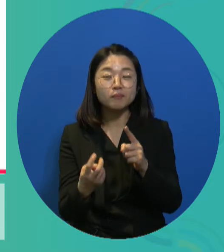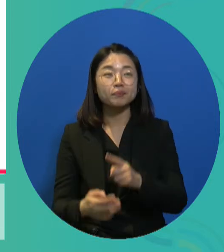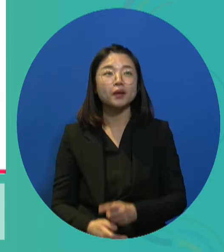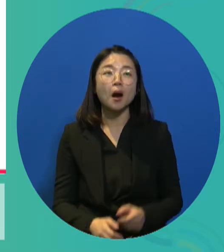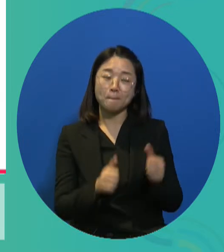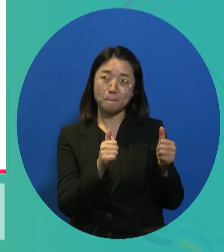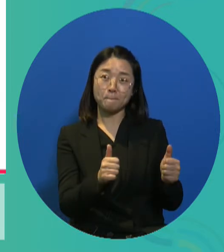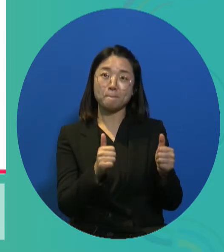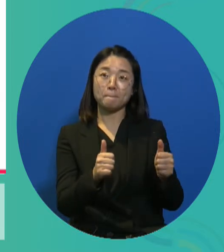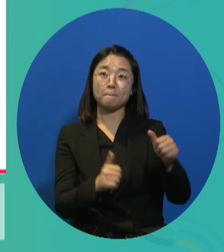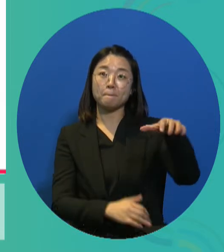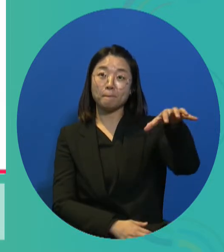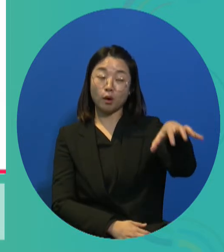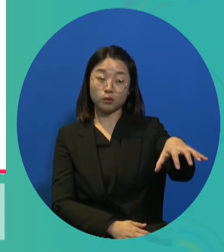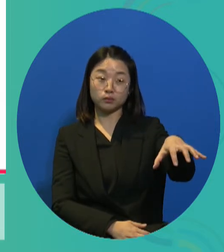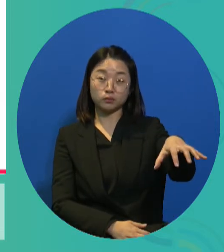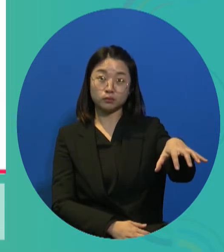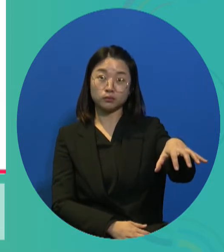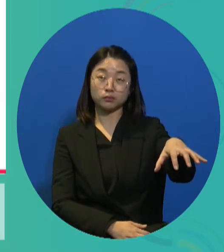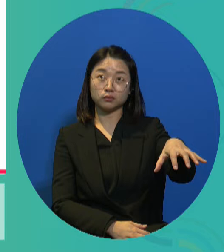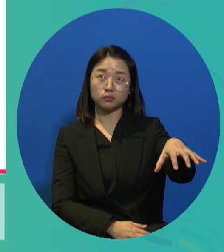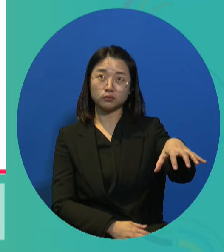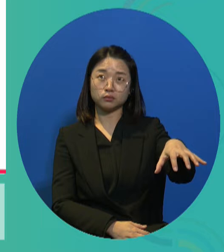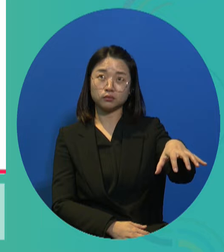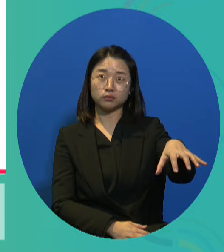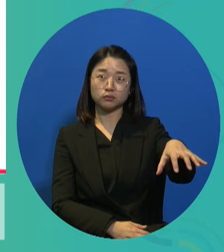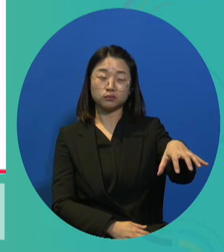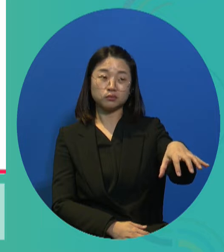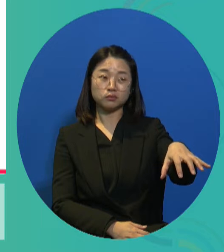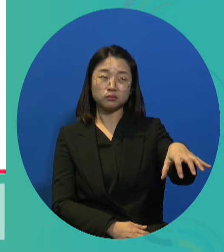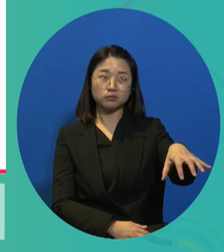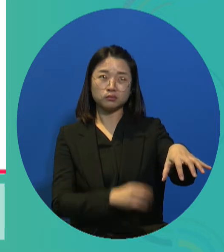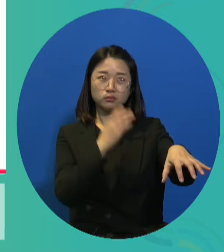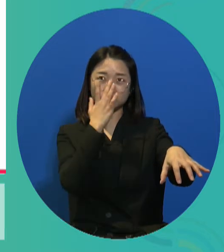The communications are very particular in that